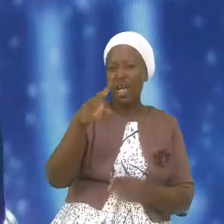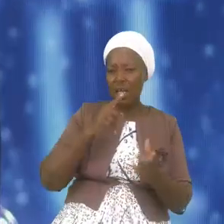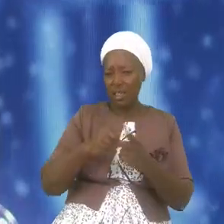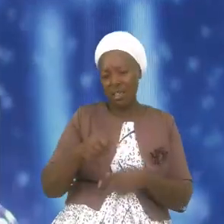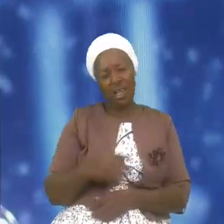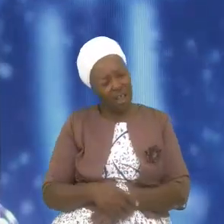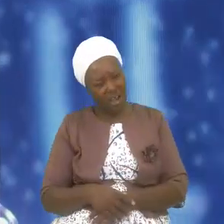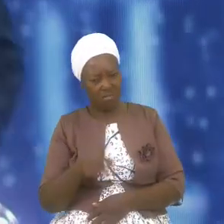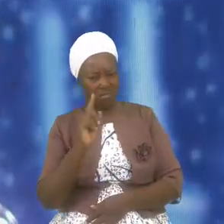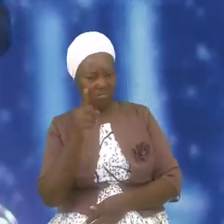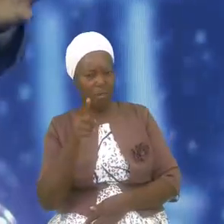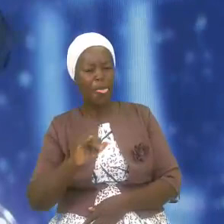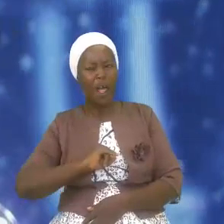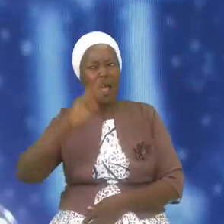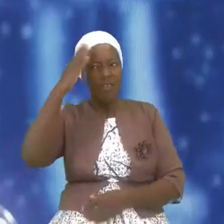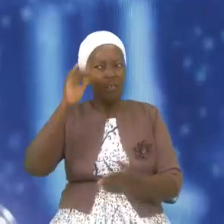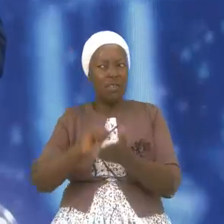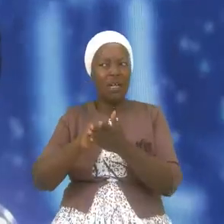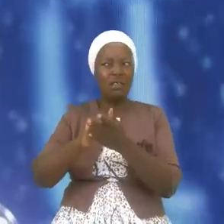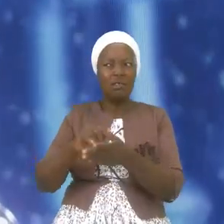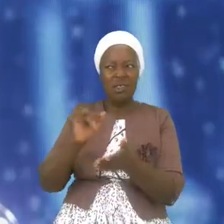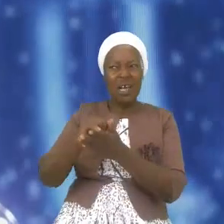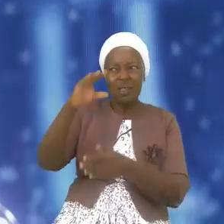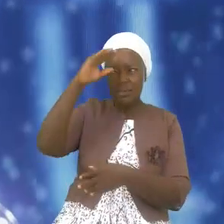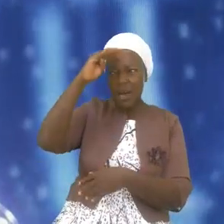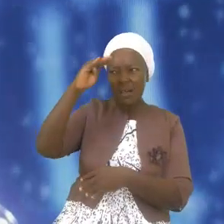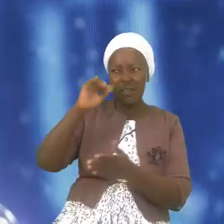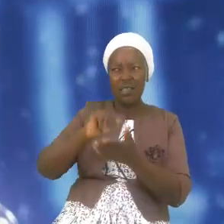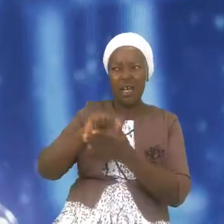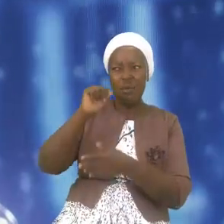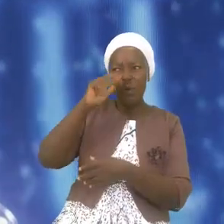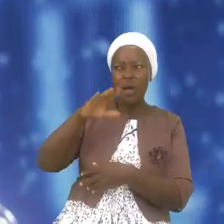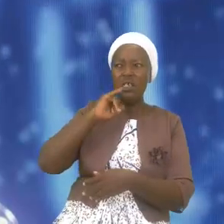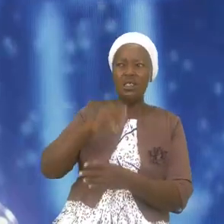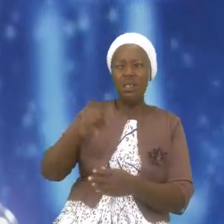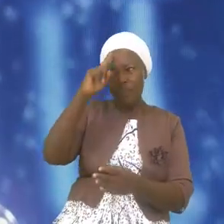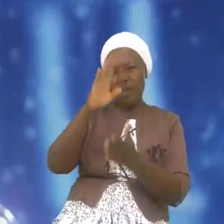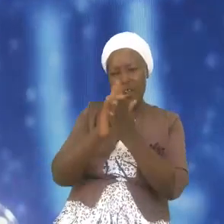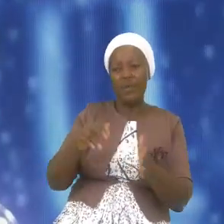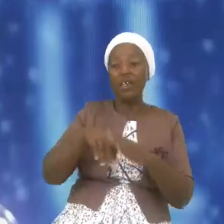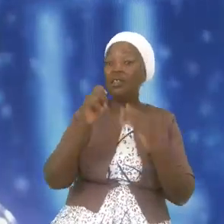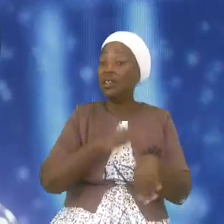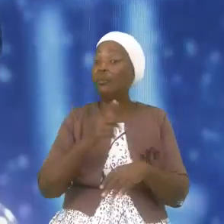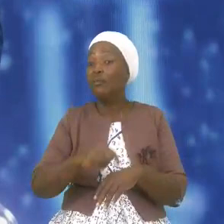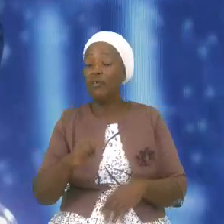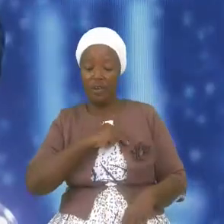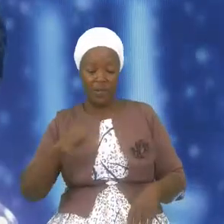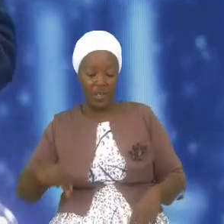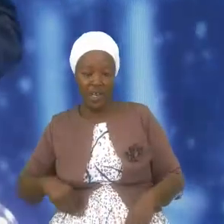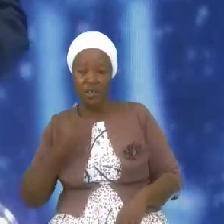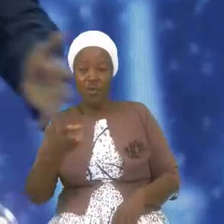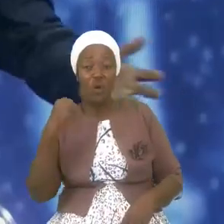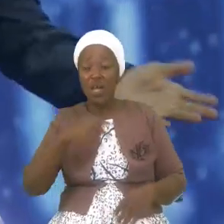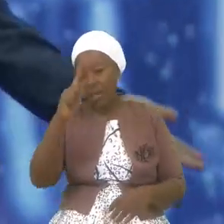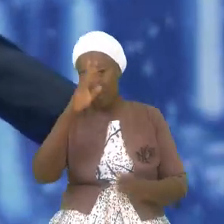of Nebuchadnezzar. You were a believer in the regime of the government that passed